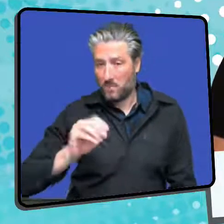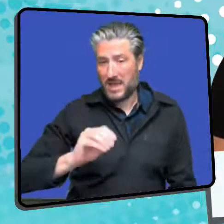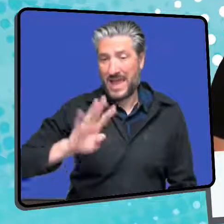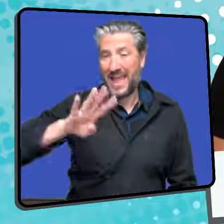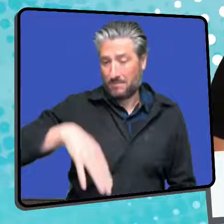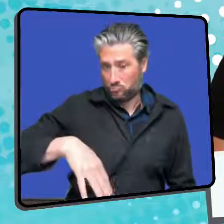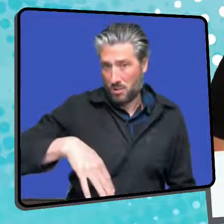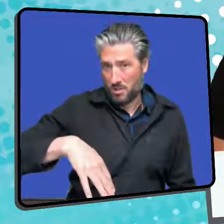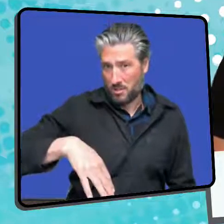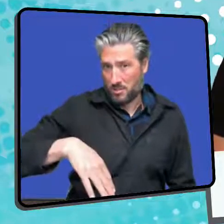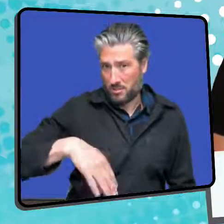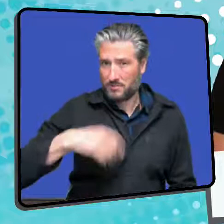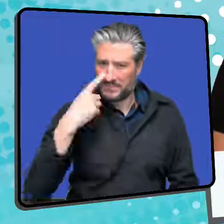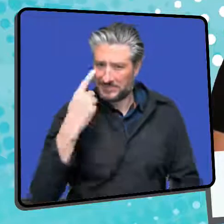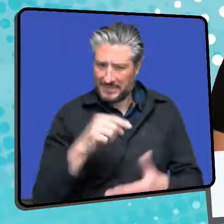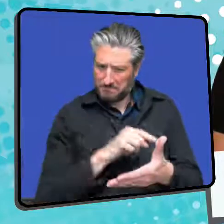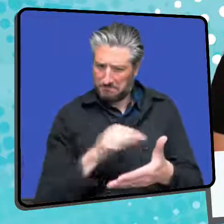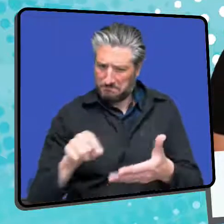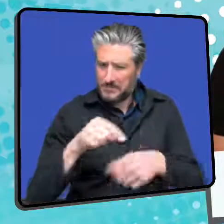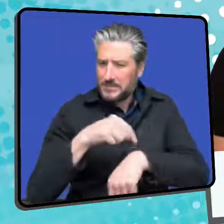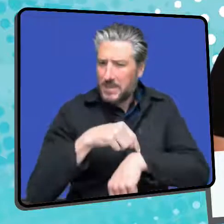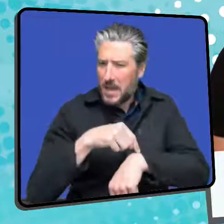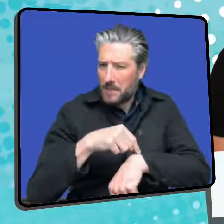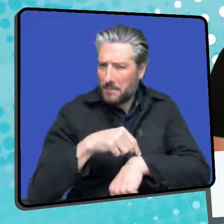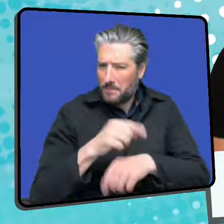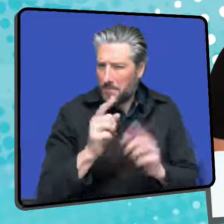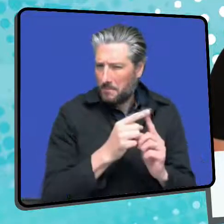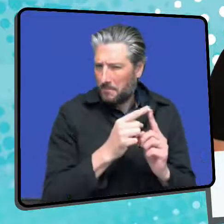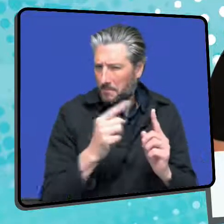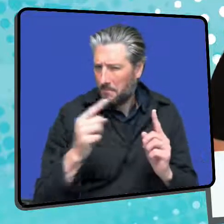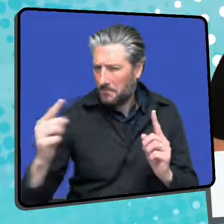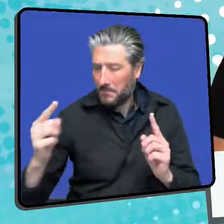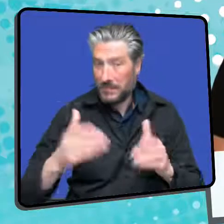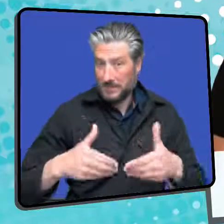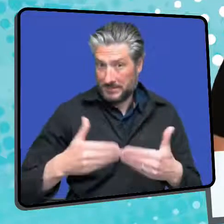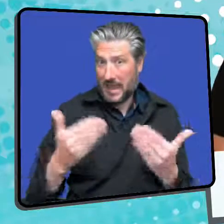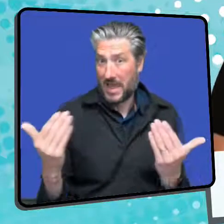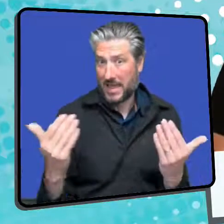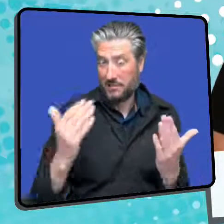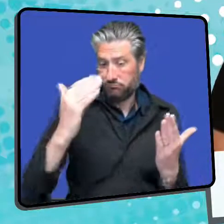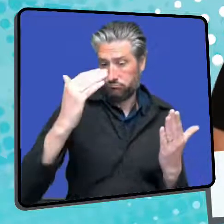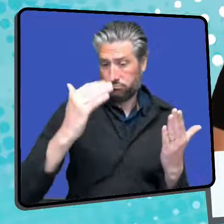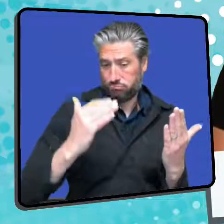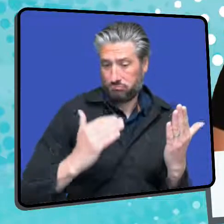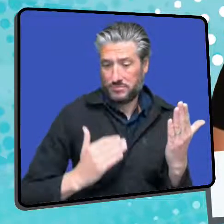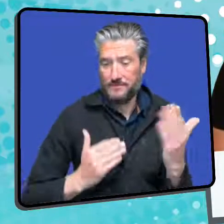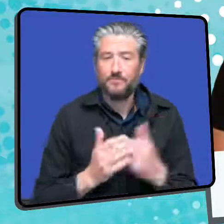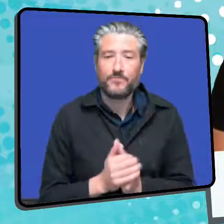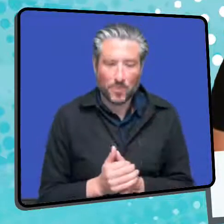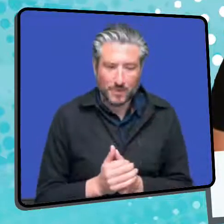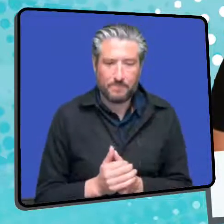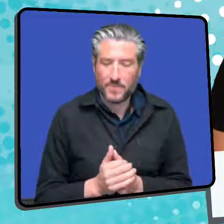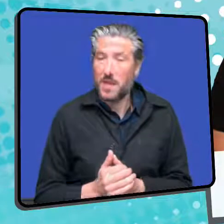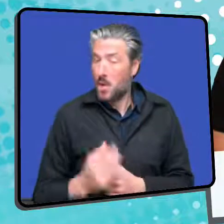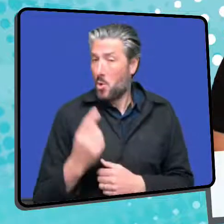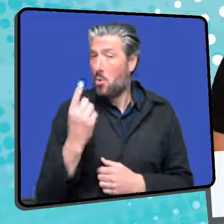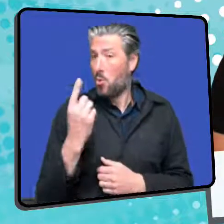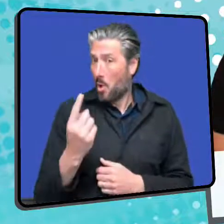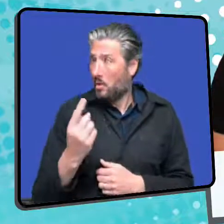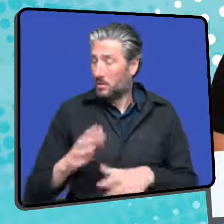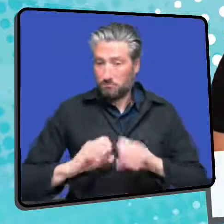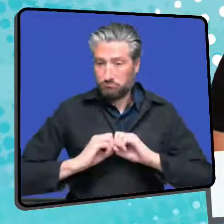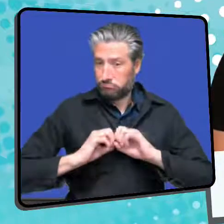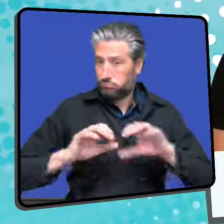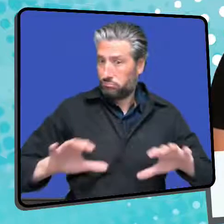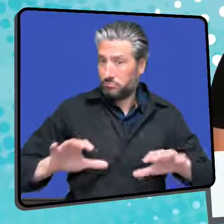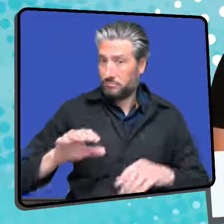p.m. CAT. And one other thing that was launched this week, which I think is worth mentioning, is